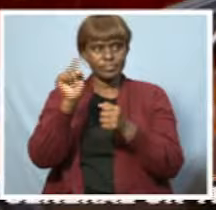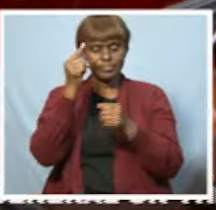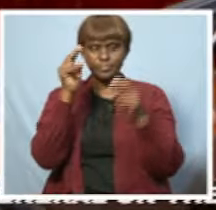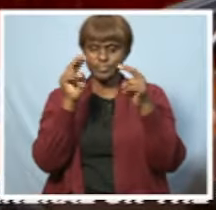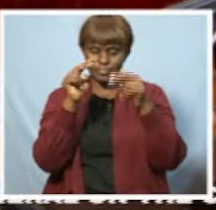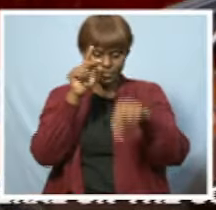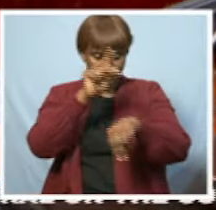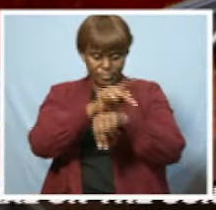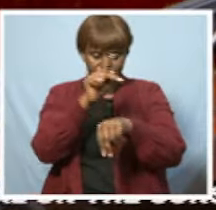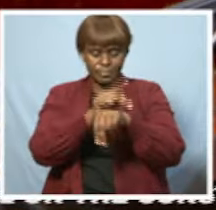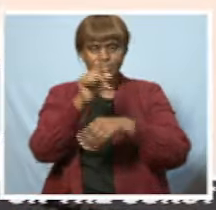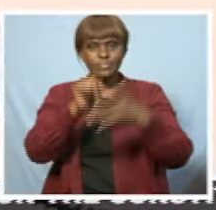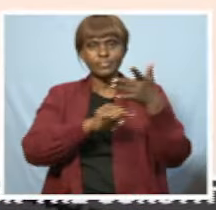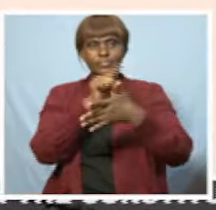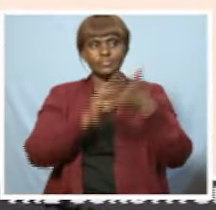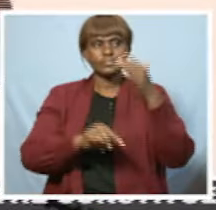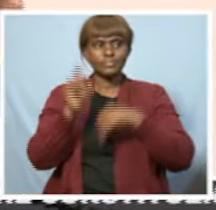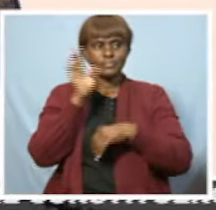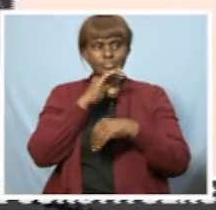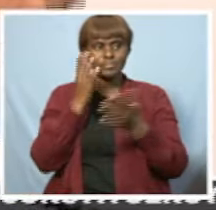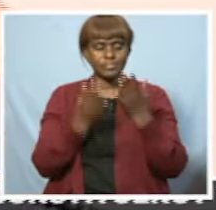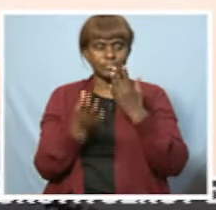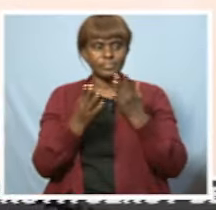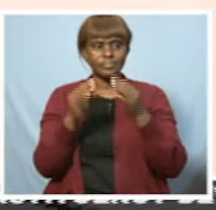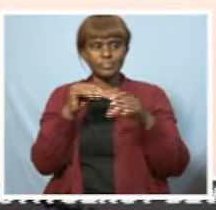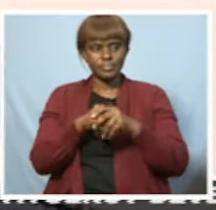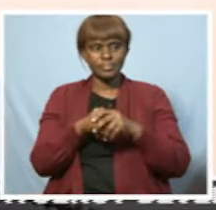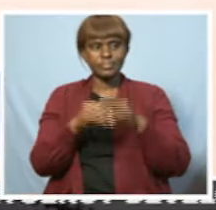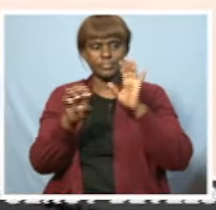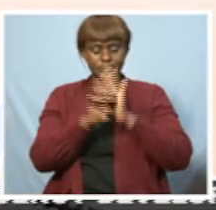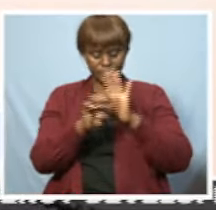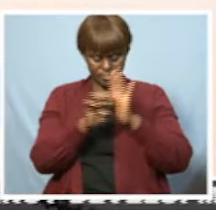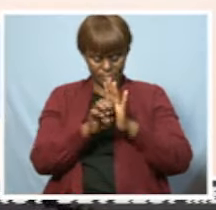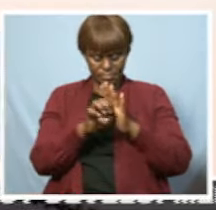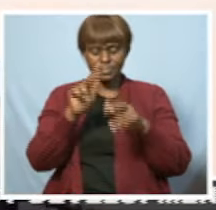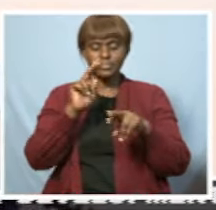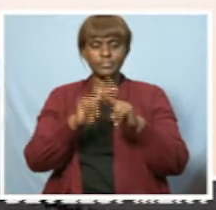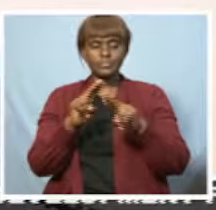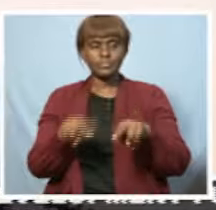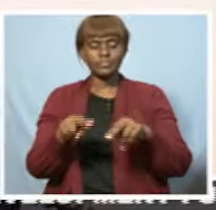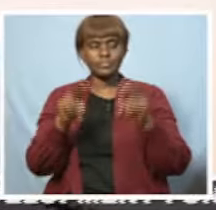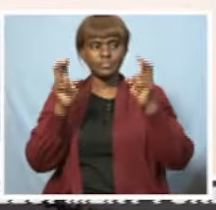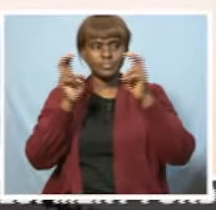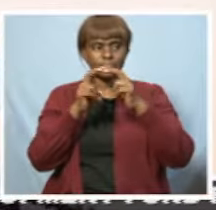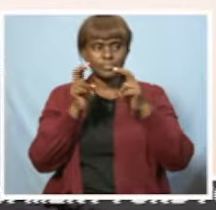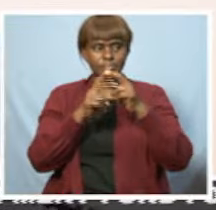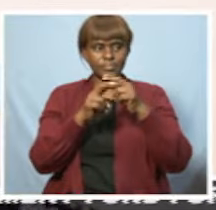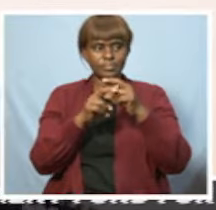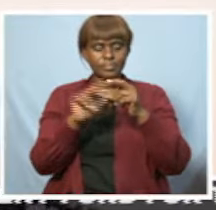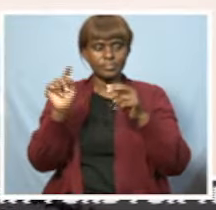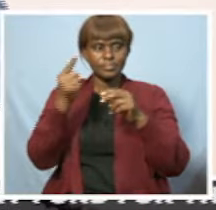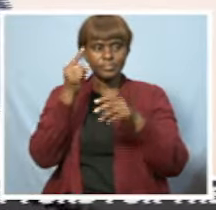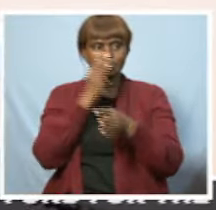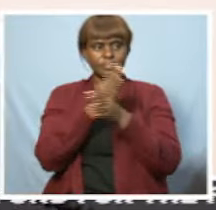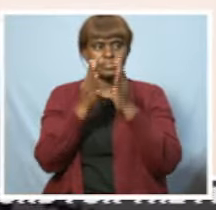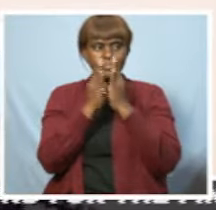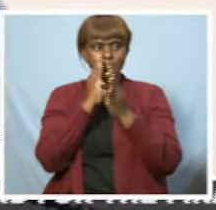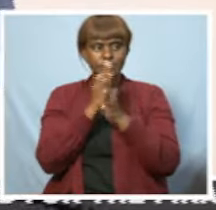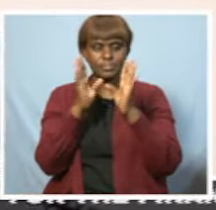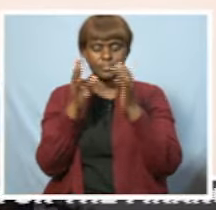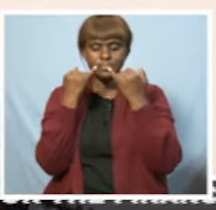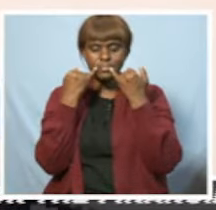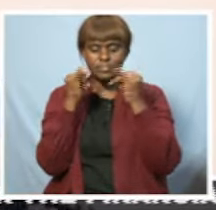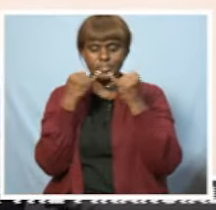or not. Okay, maybe in principle, like here I put it, like we said that the contract was terminated because the first contractor was informed